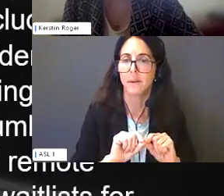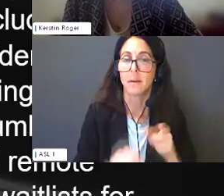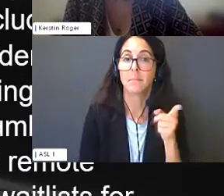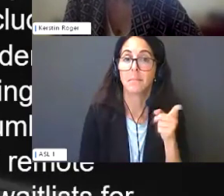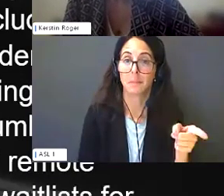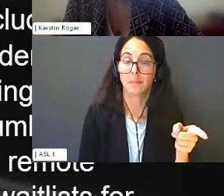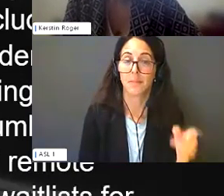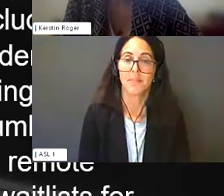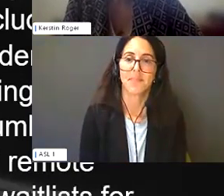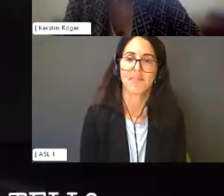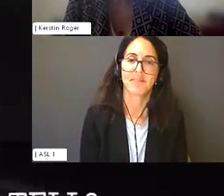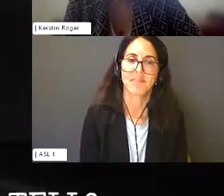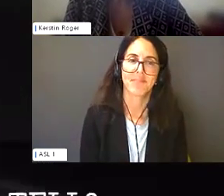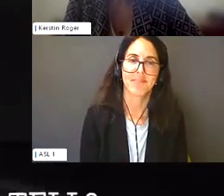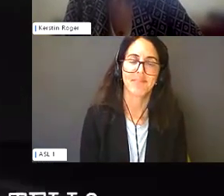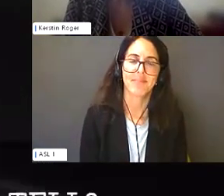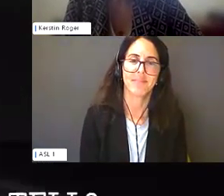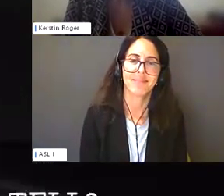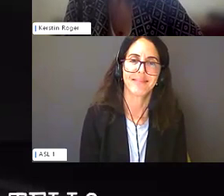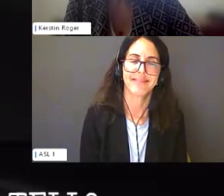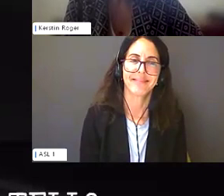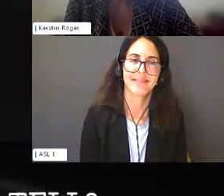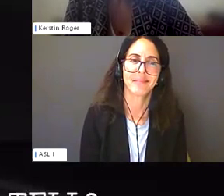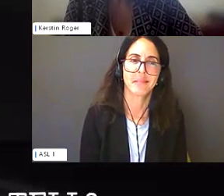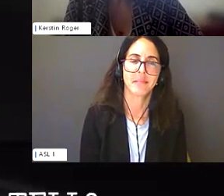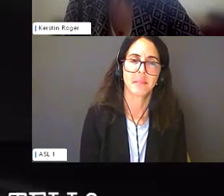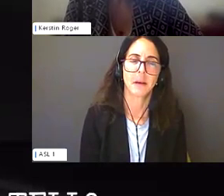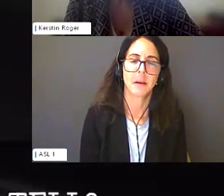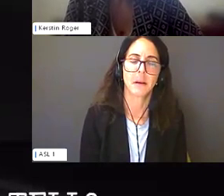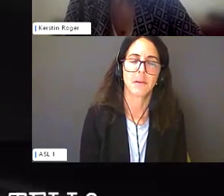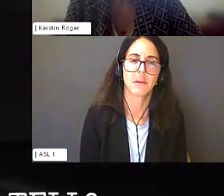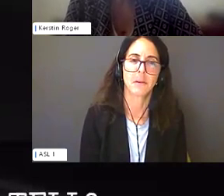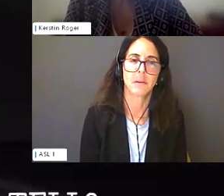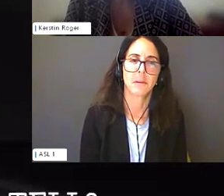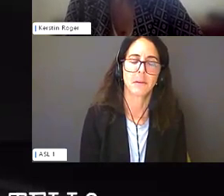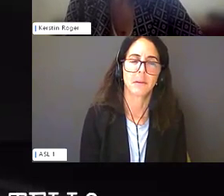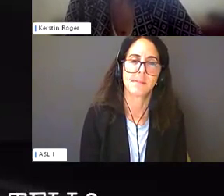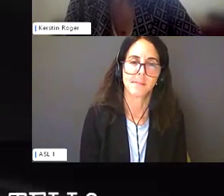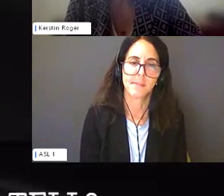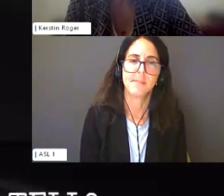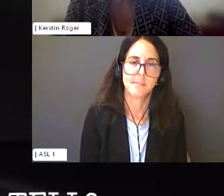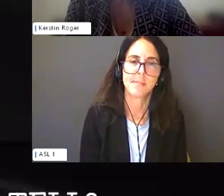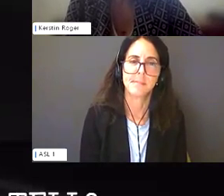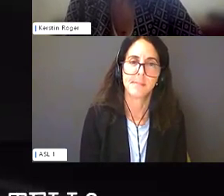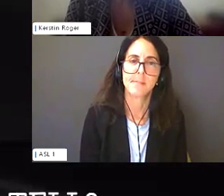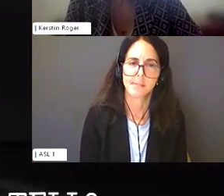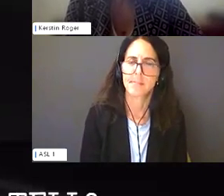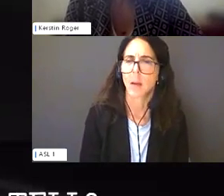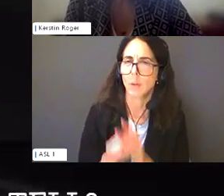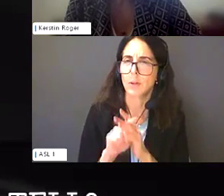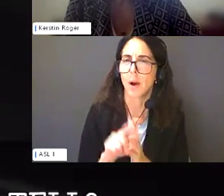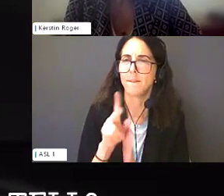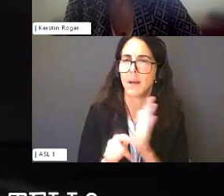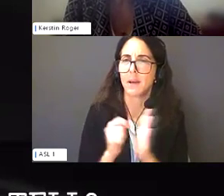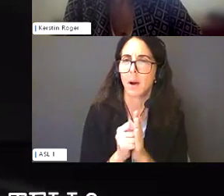then I believe either Rayanne or Benedictine is going to start the video for us. It's